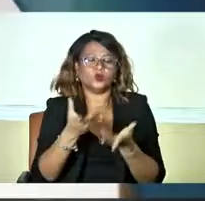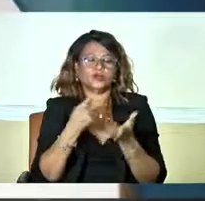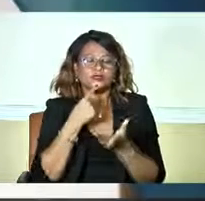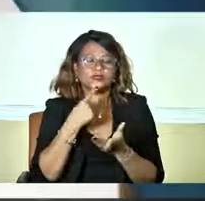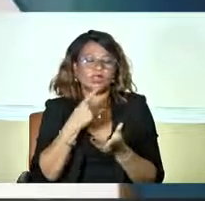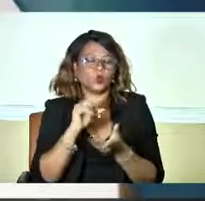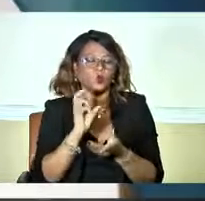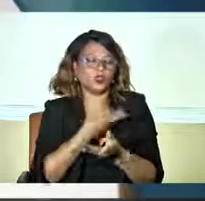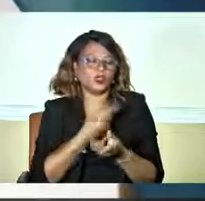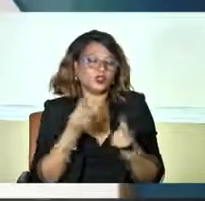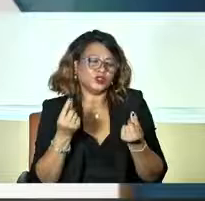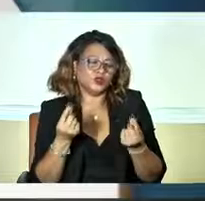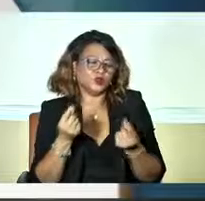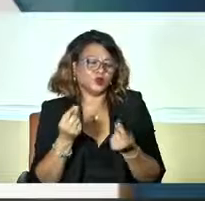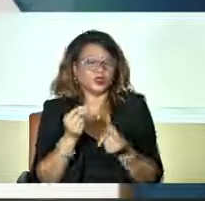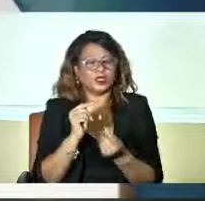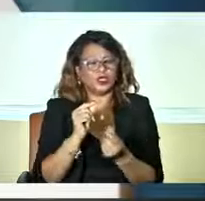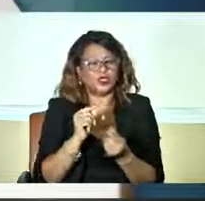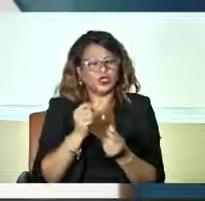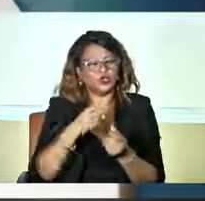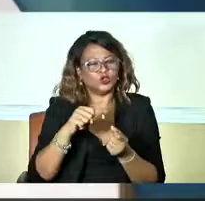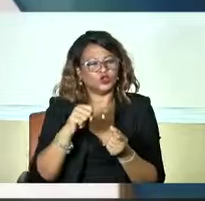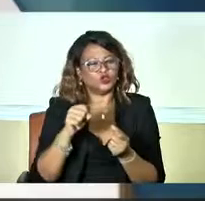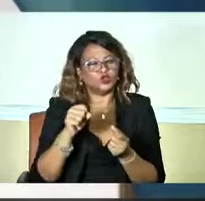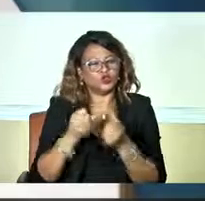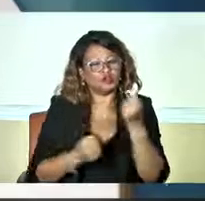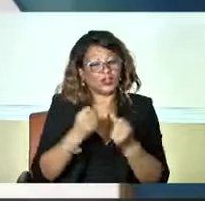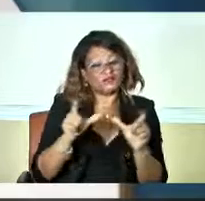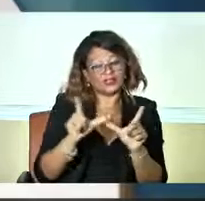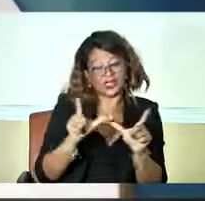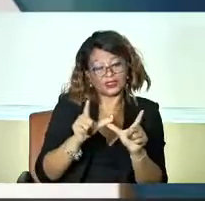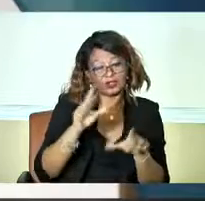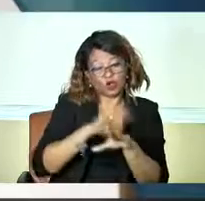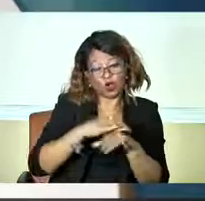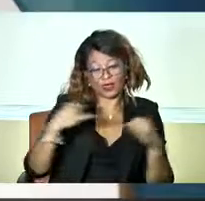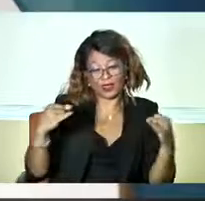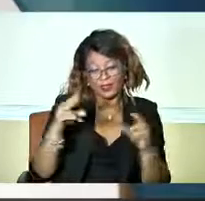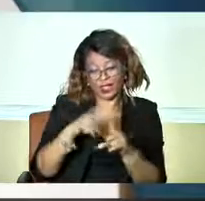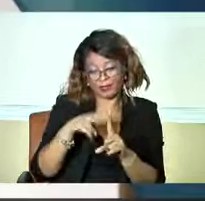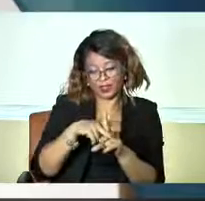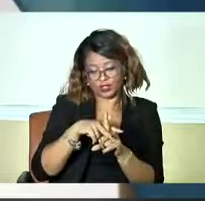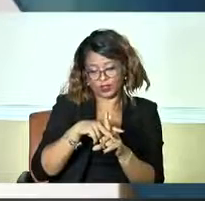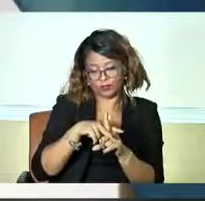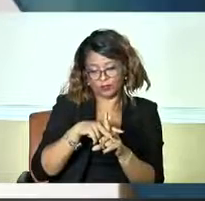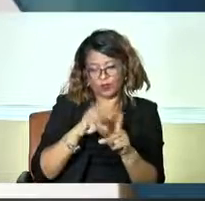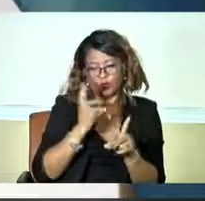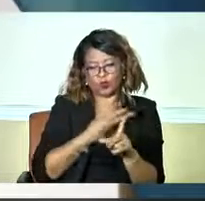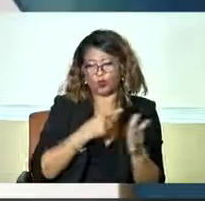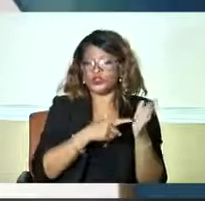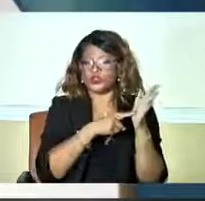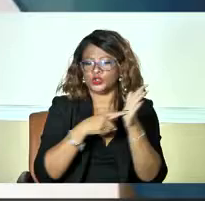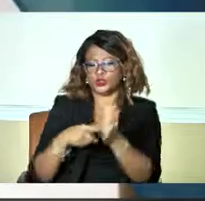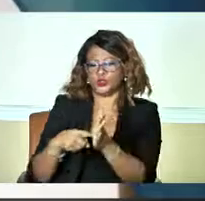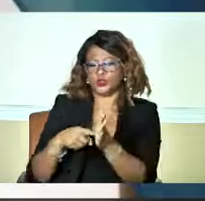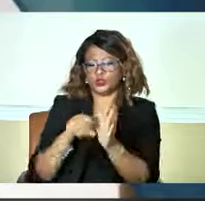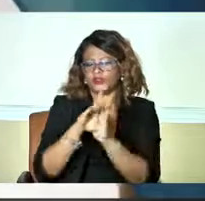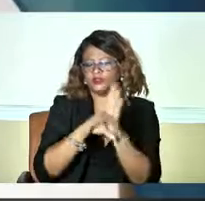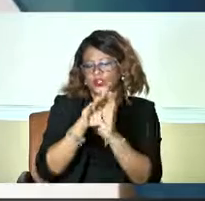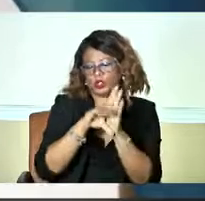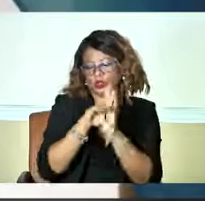are doing a driver's license online application, and we want to show you this